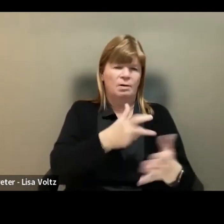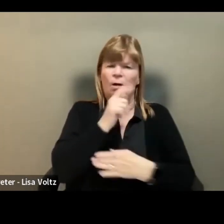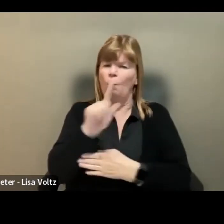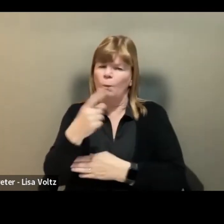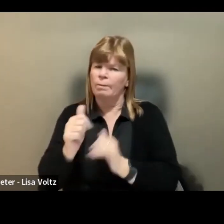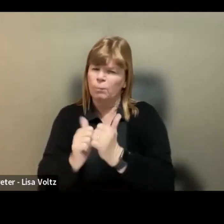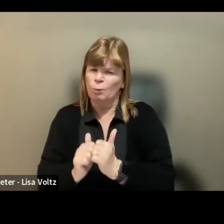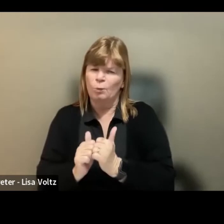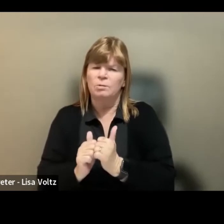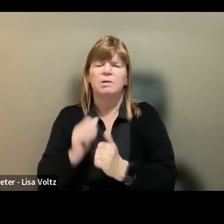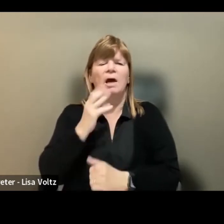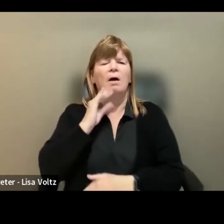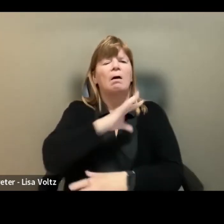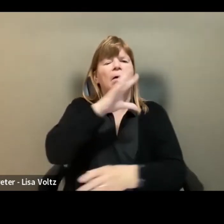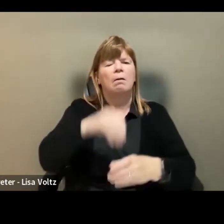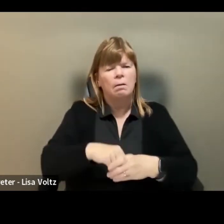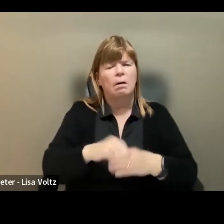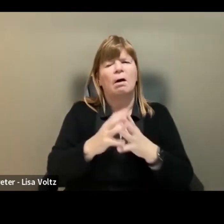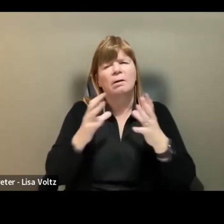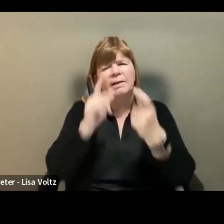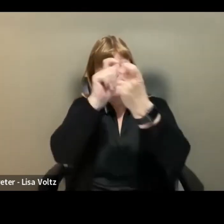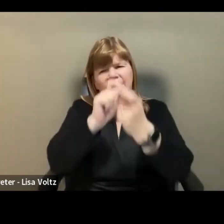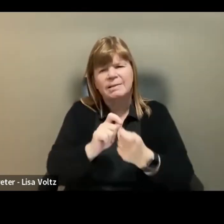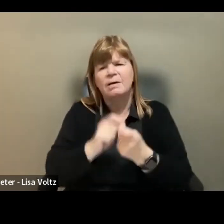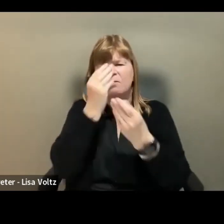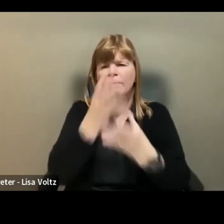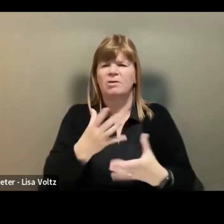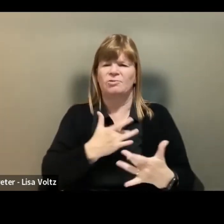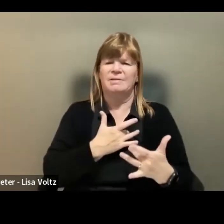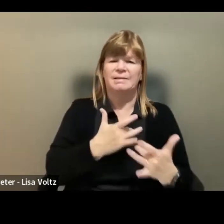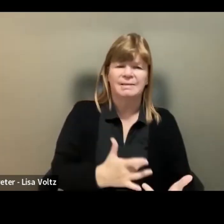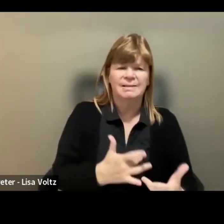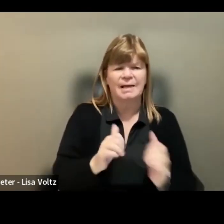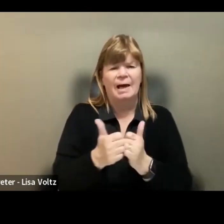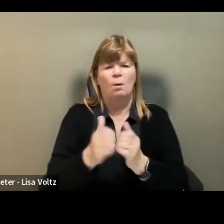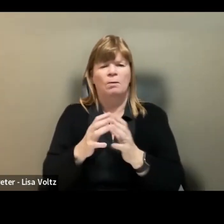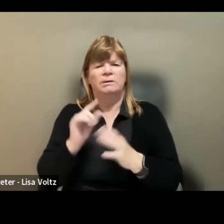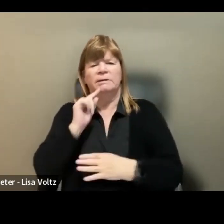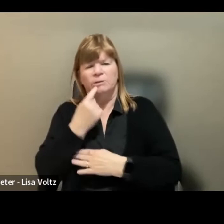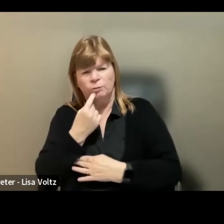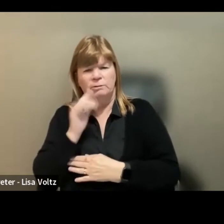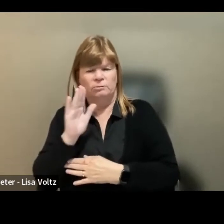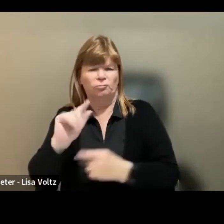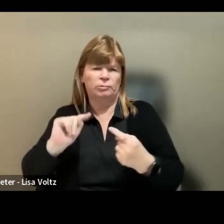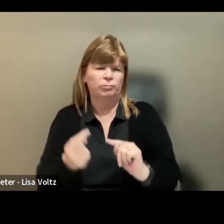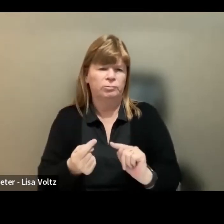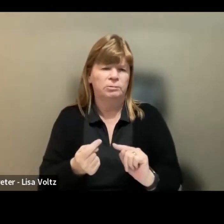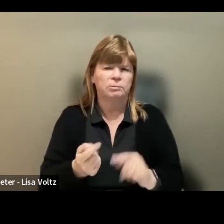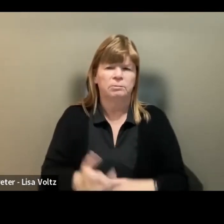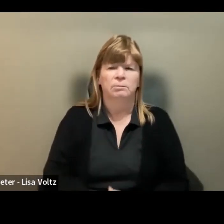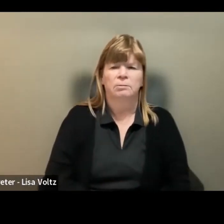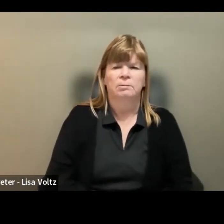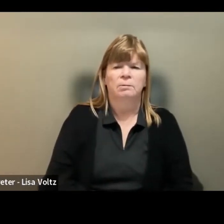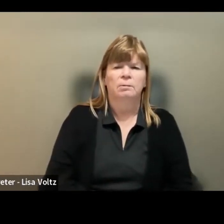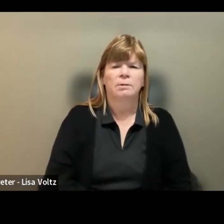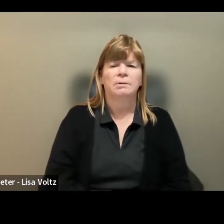it would capture quite a bit of detailed information on the nature and extent of the injuries. So in addition,